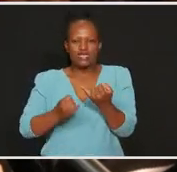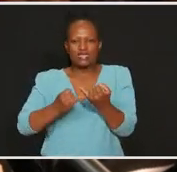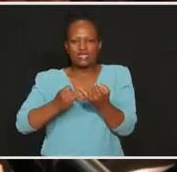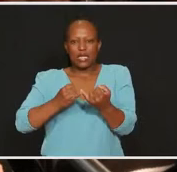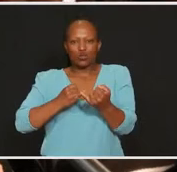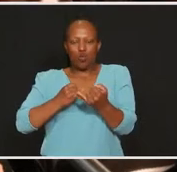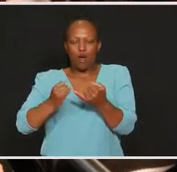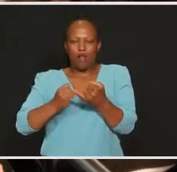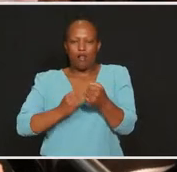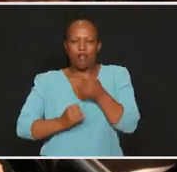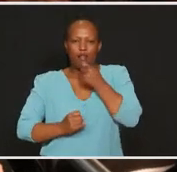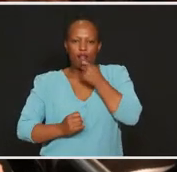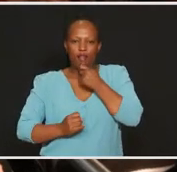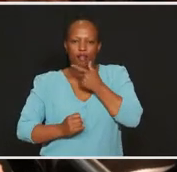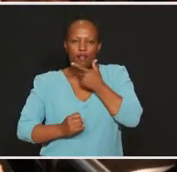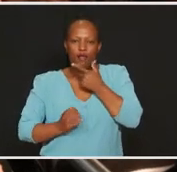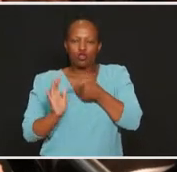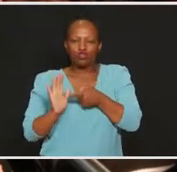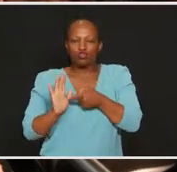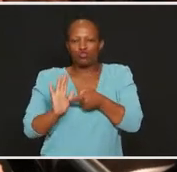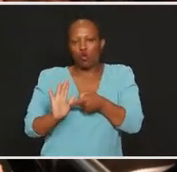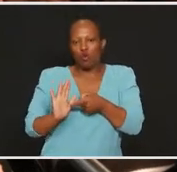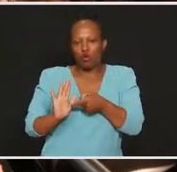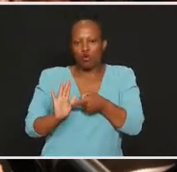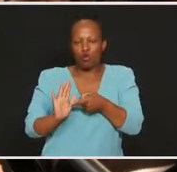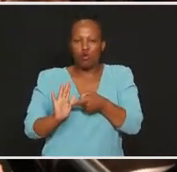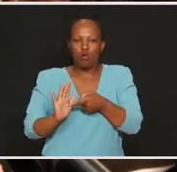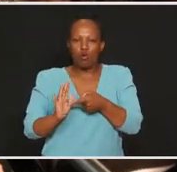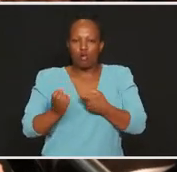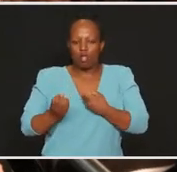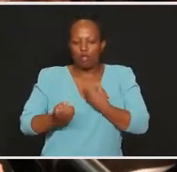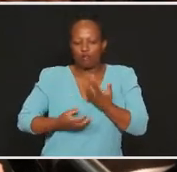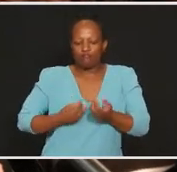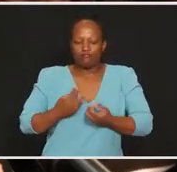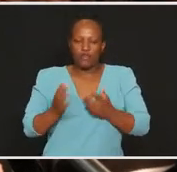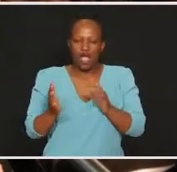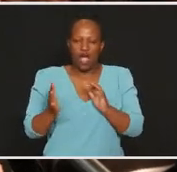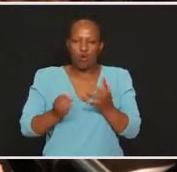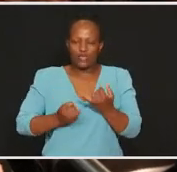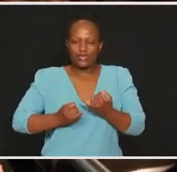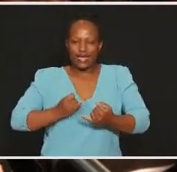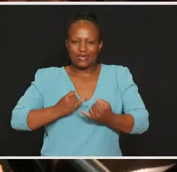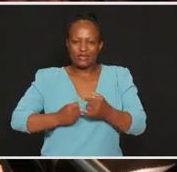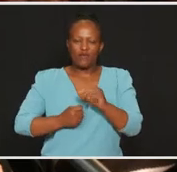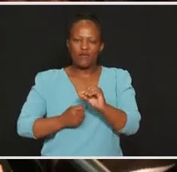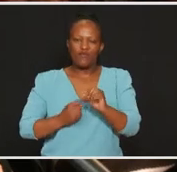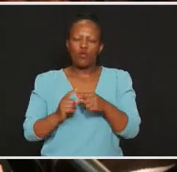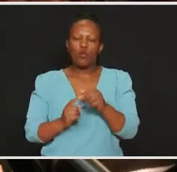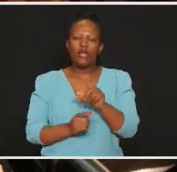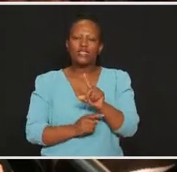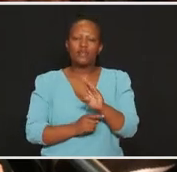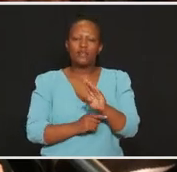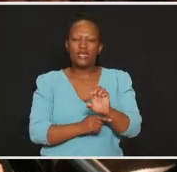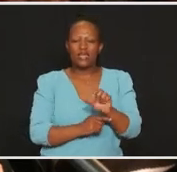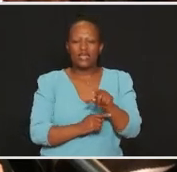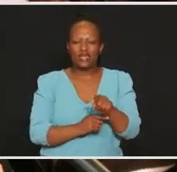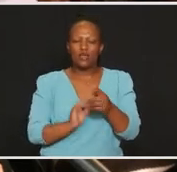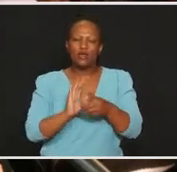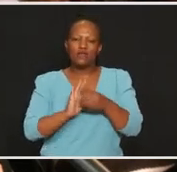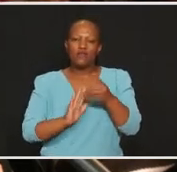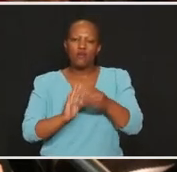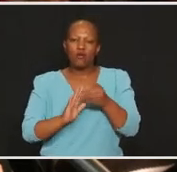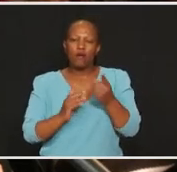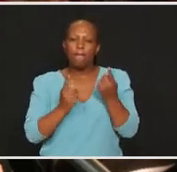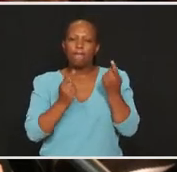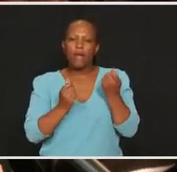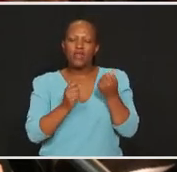identity gender expression and sex characteristic guidelines which the dbe is developing is developing using